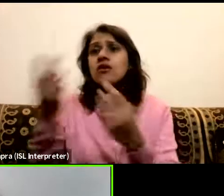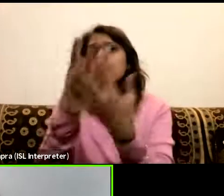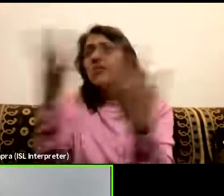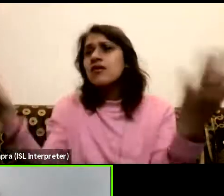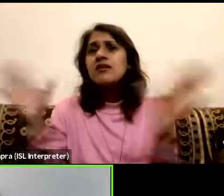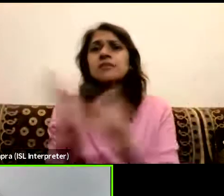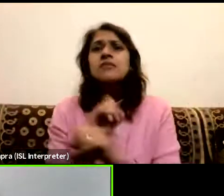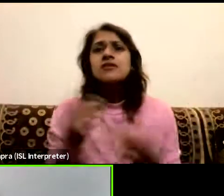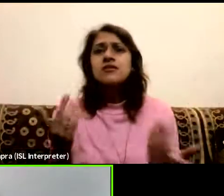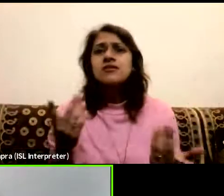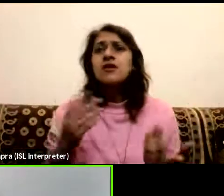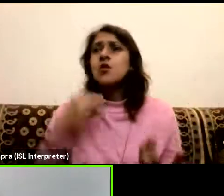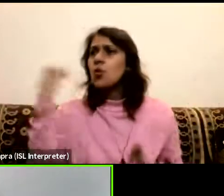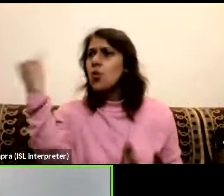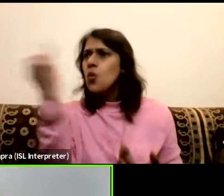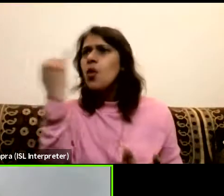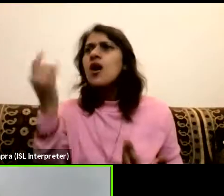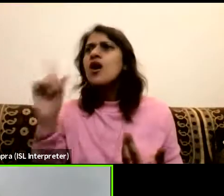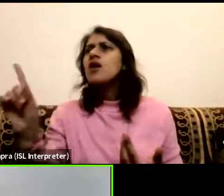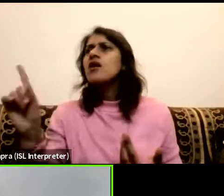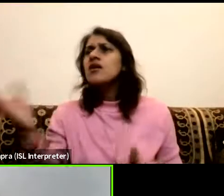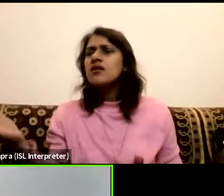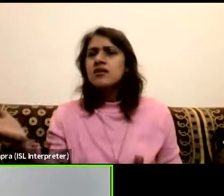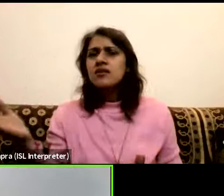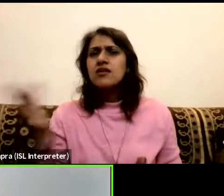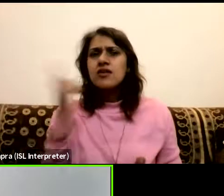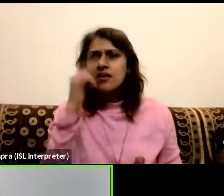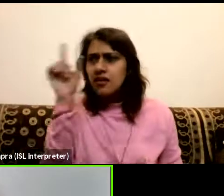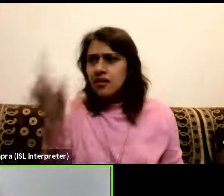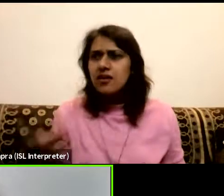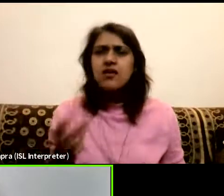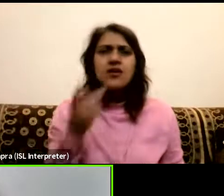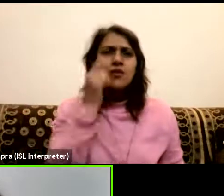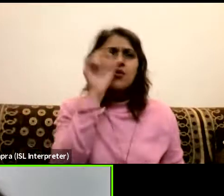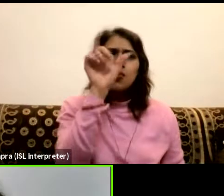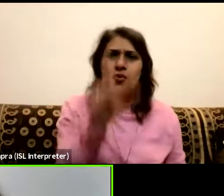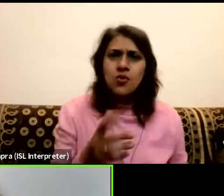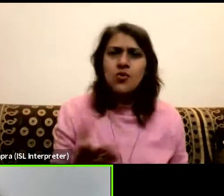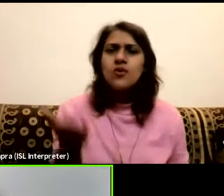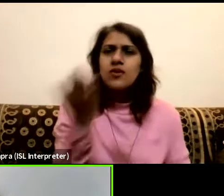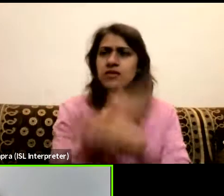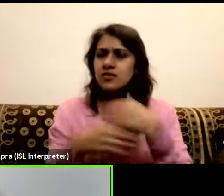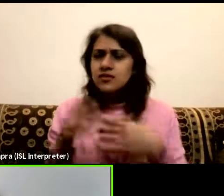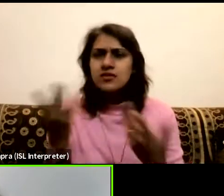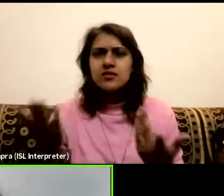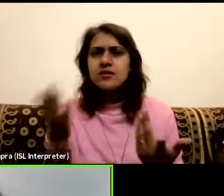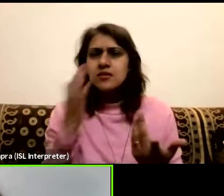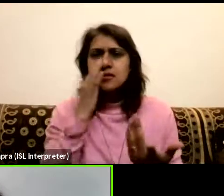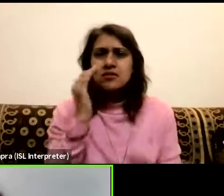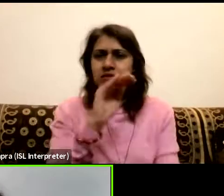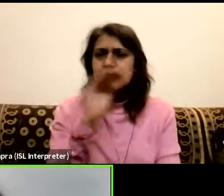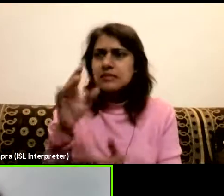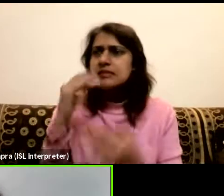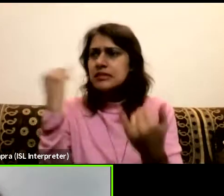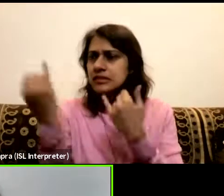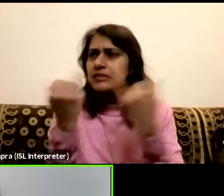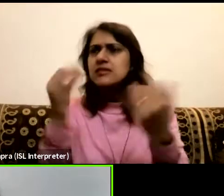to find where she is. And there is no way at present in our country to be able to find that